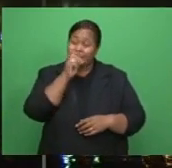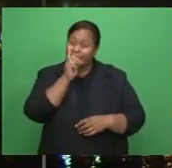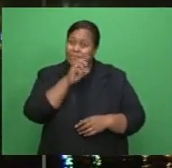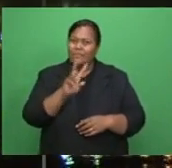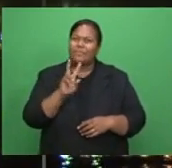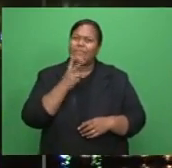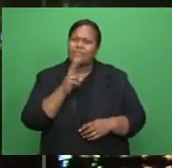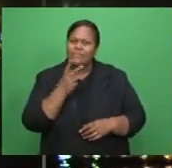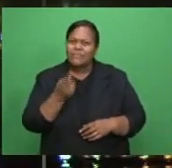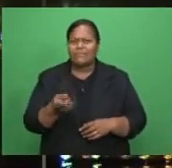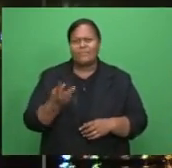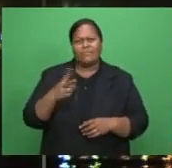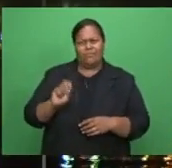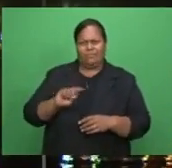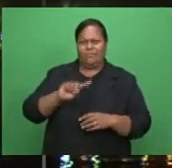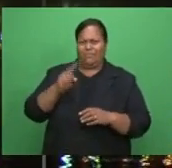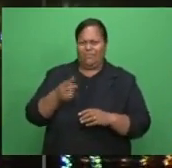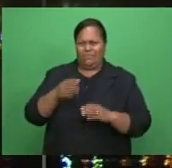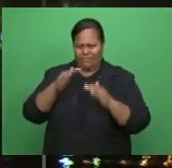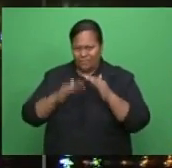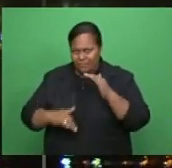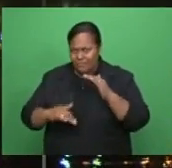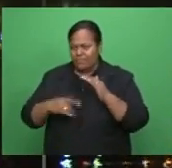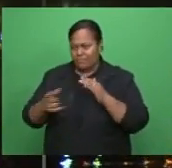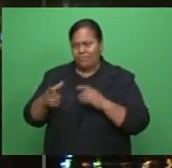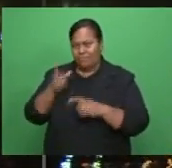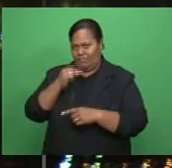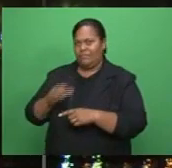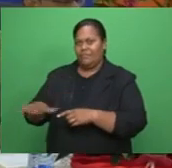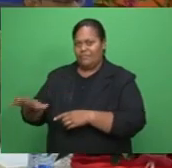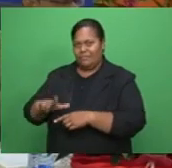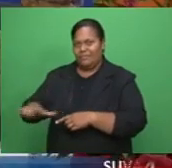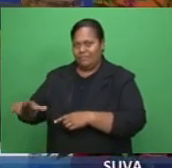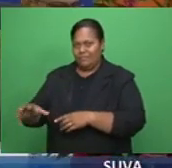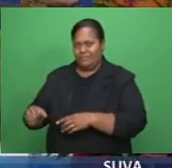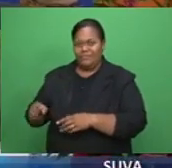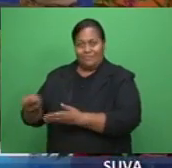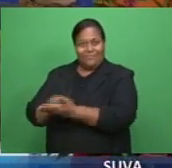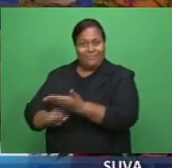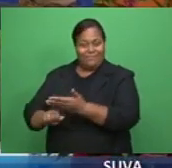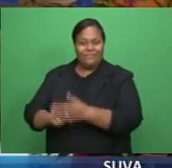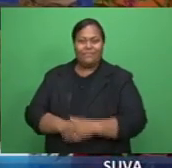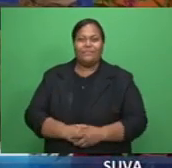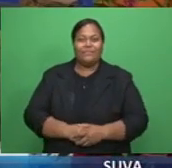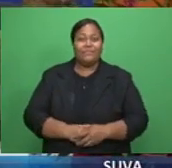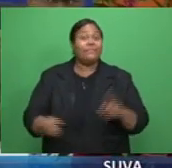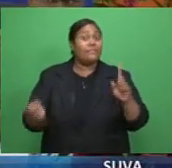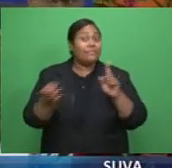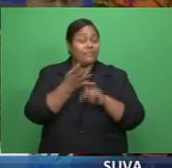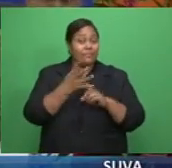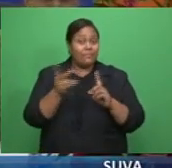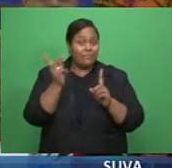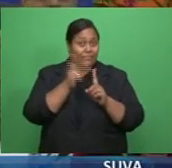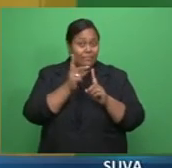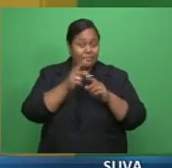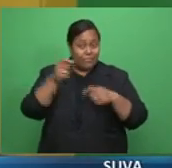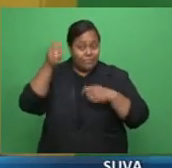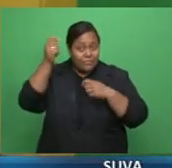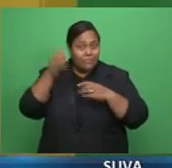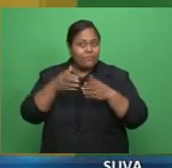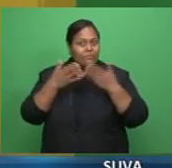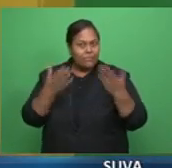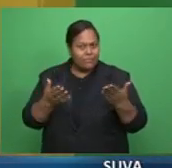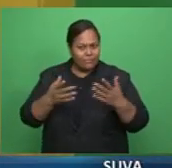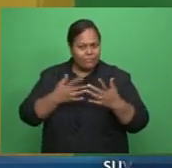now built double-story buildings. Pranita Prakash reports. This special purpose audit and public inquiry has come about